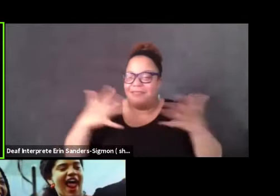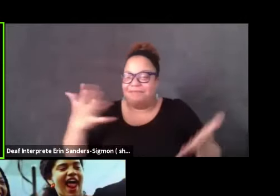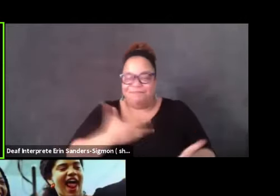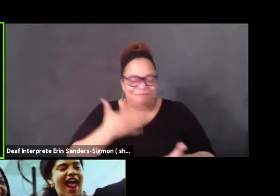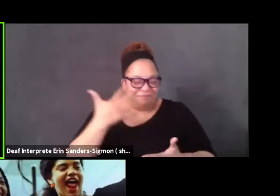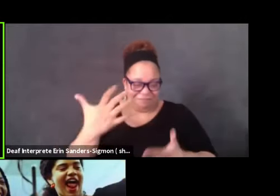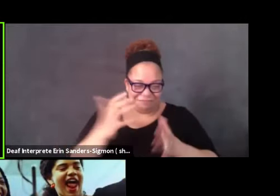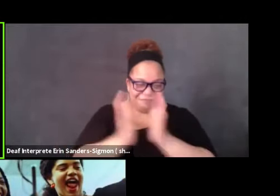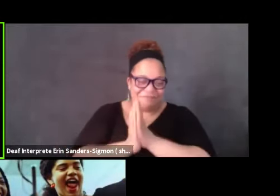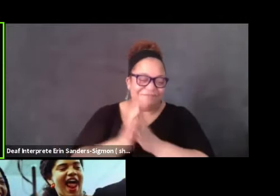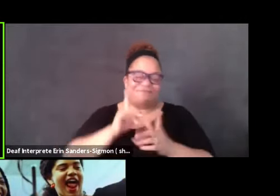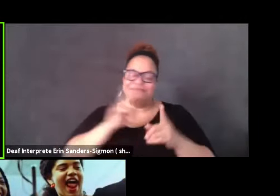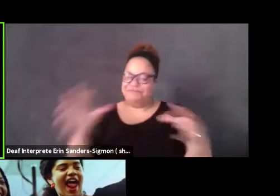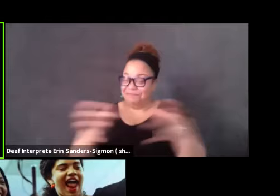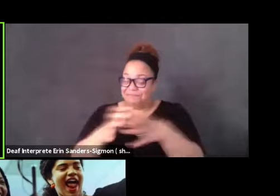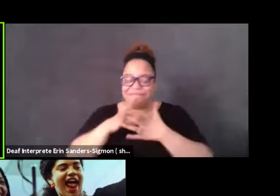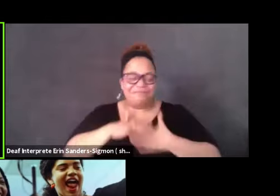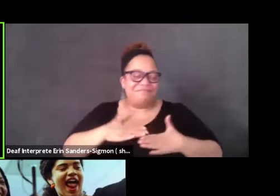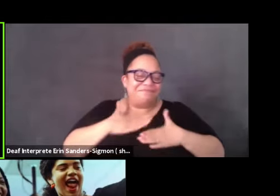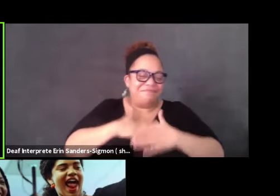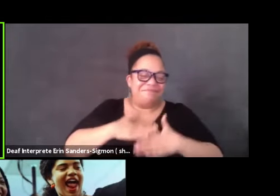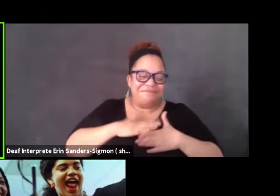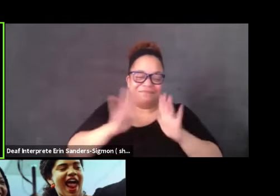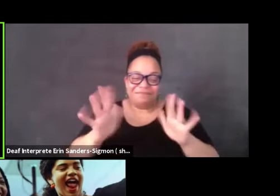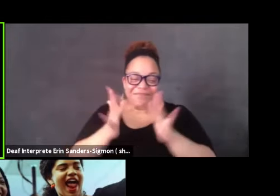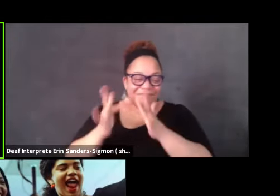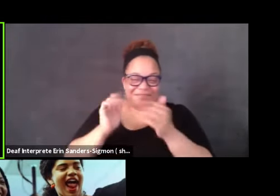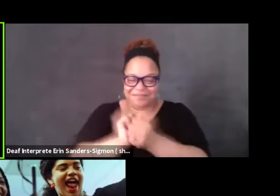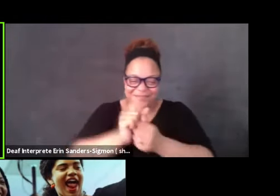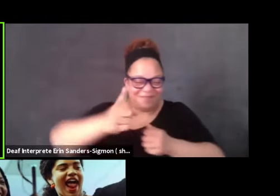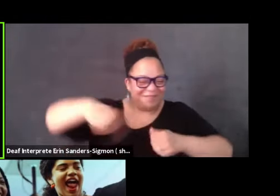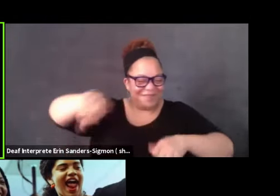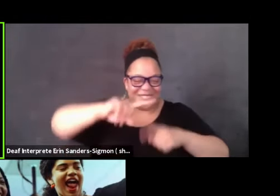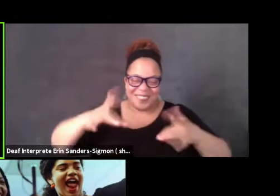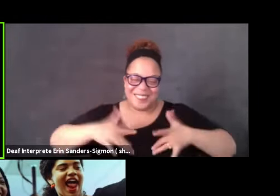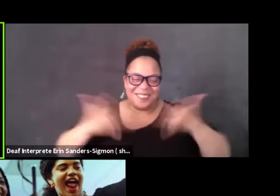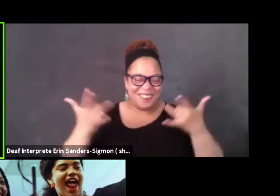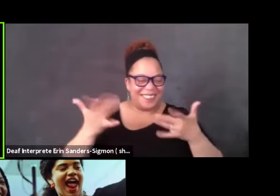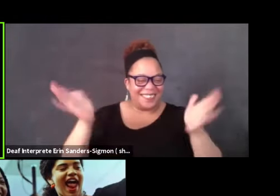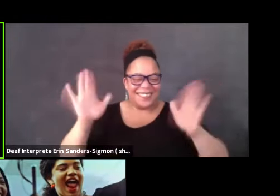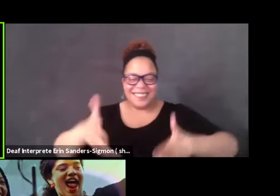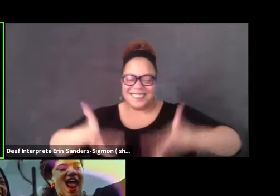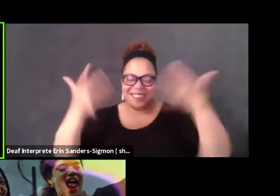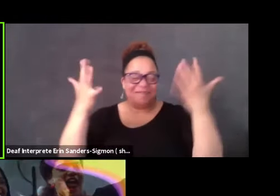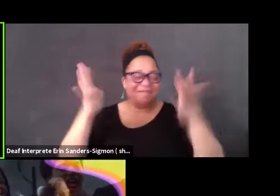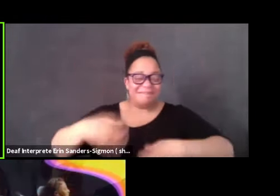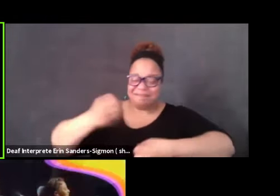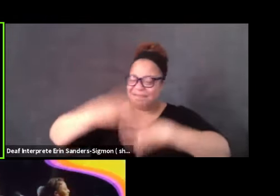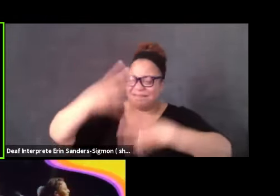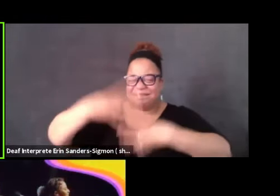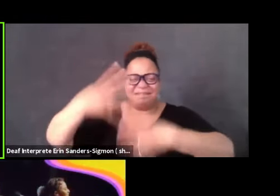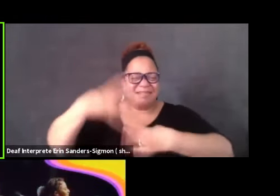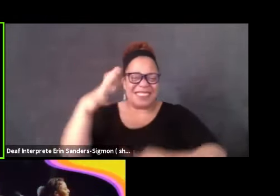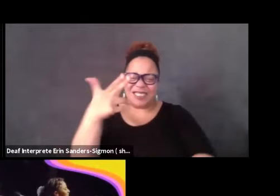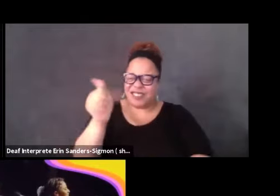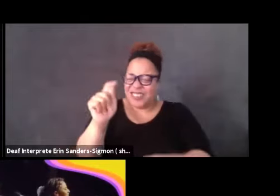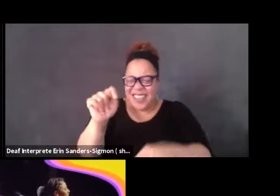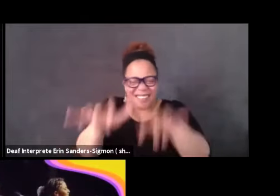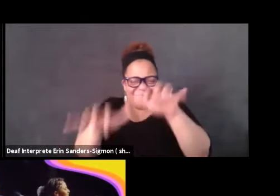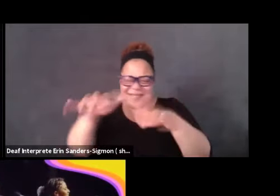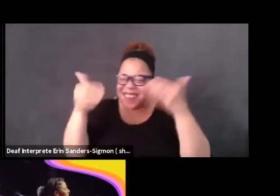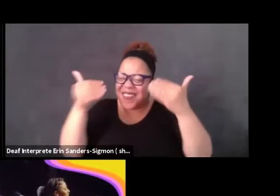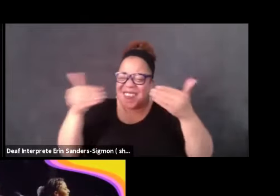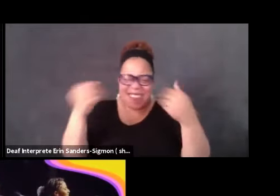virtually. To everybody at home, what's up? Turn up in the comments, turn up in the chat. We're gonna have us a great time. So,